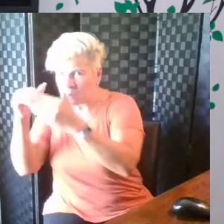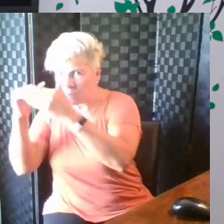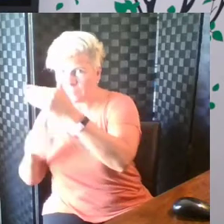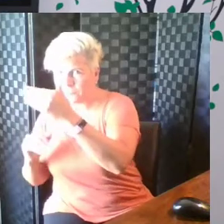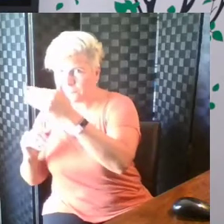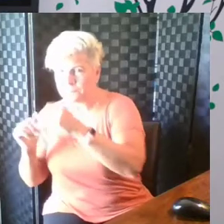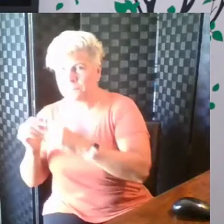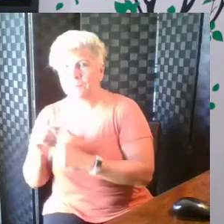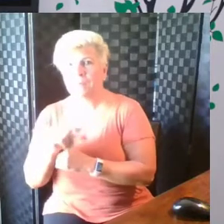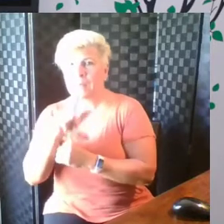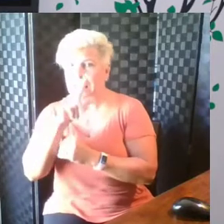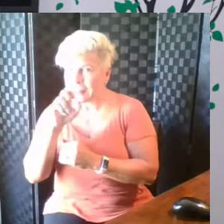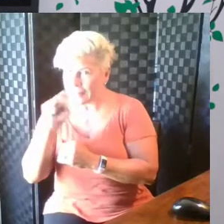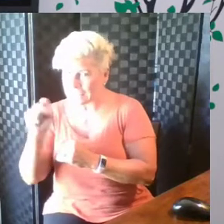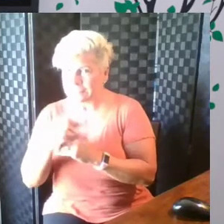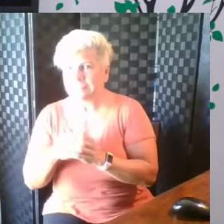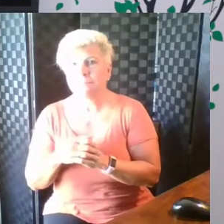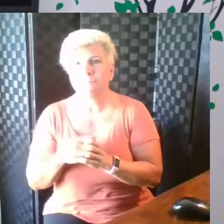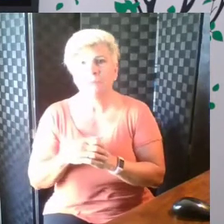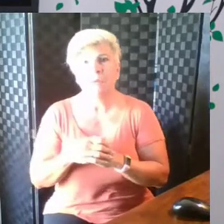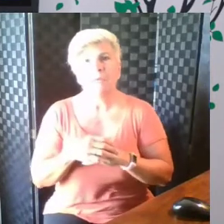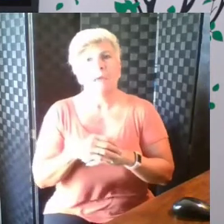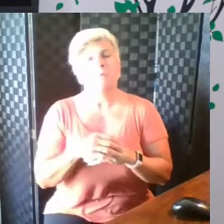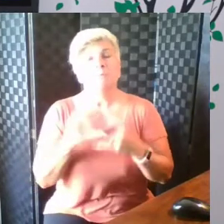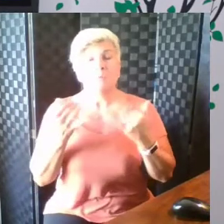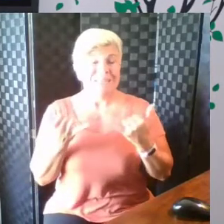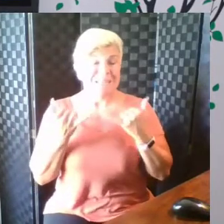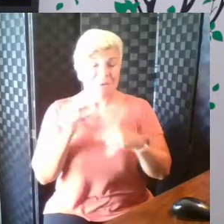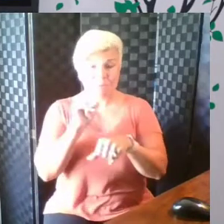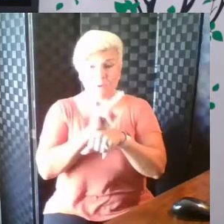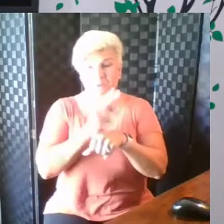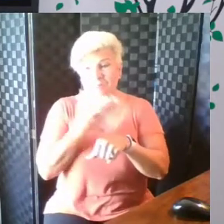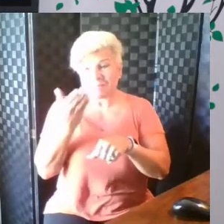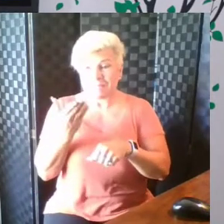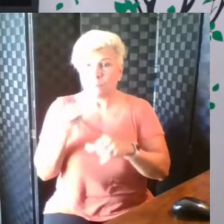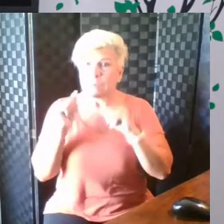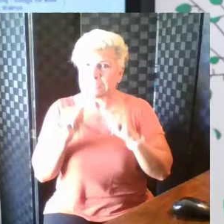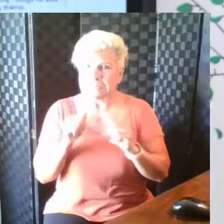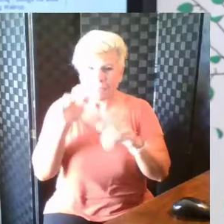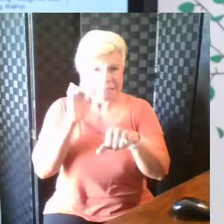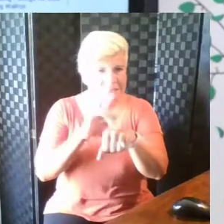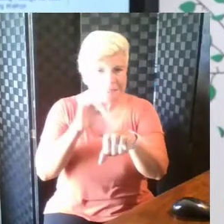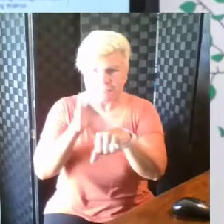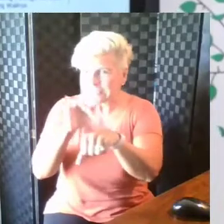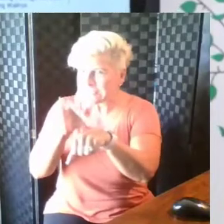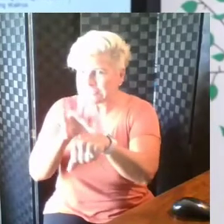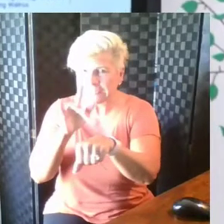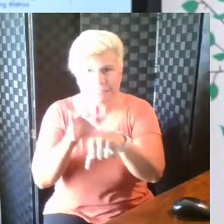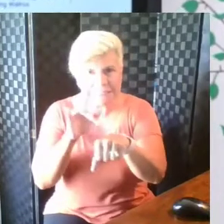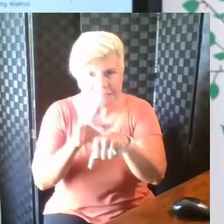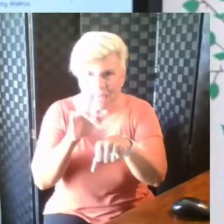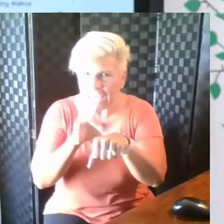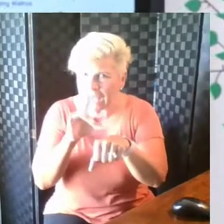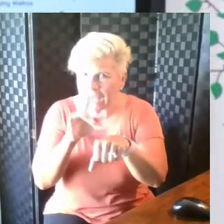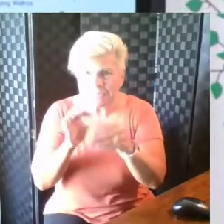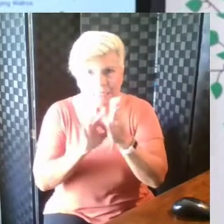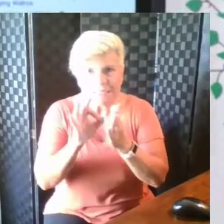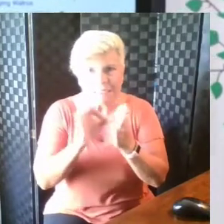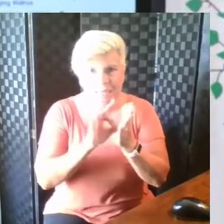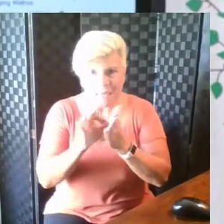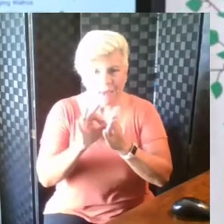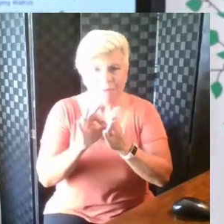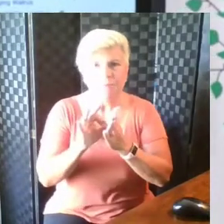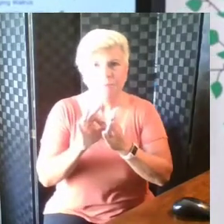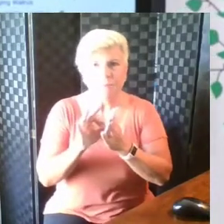Now, we're starting with something simple by using objects, things that we can actually count or manipulate. Just like yesterday, I'll show you how we can